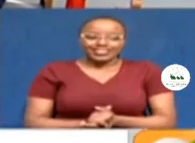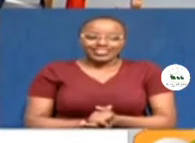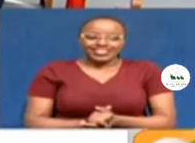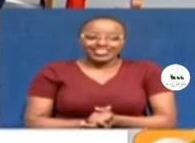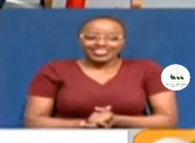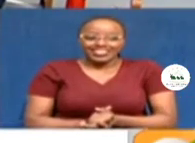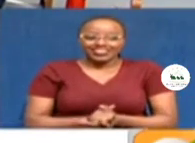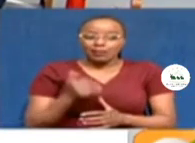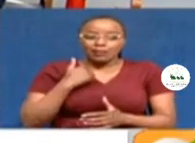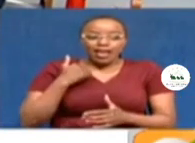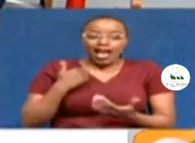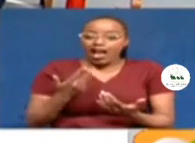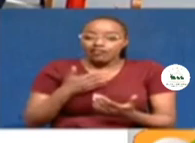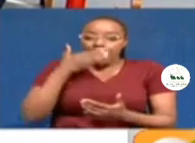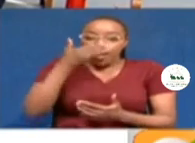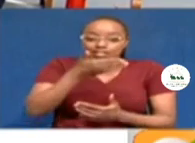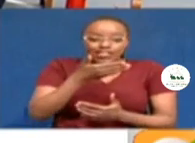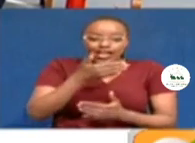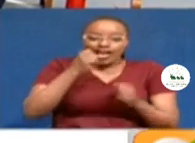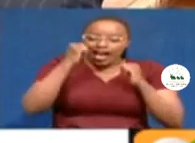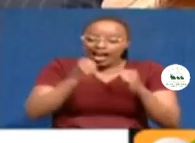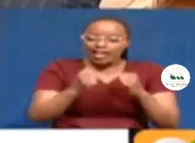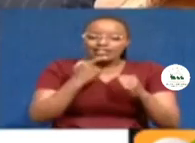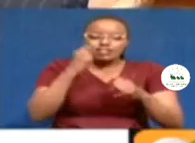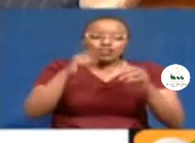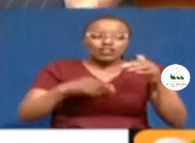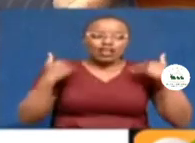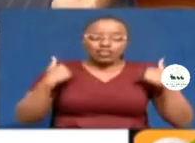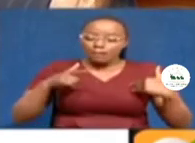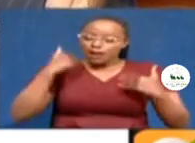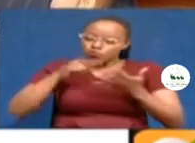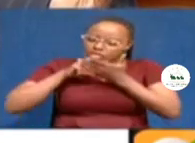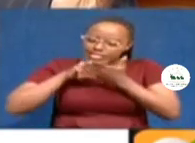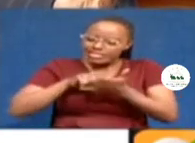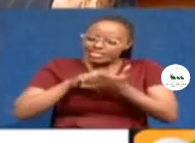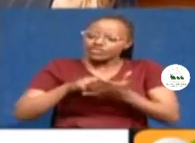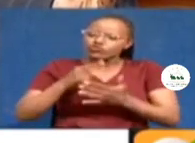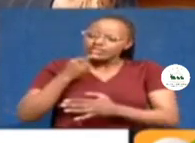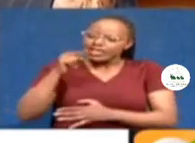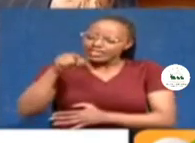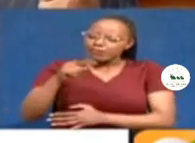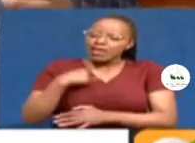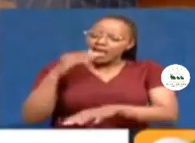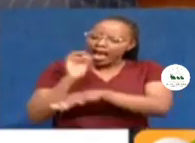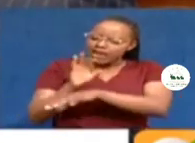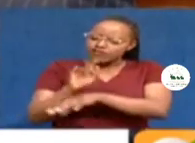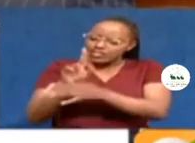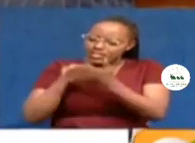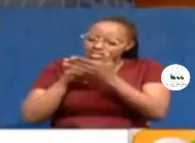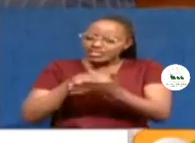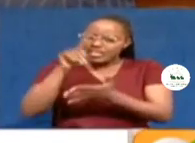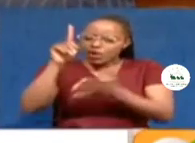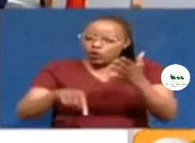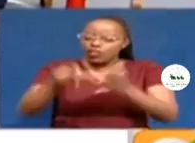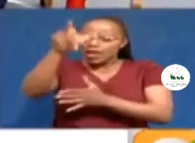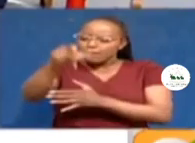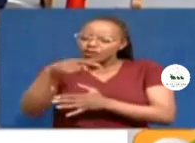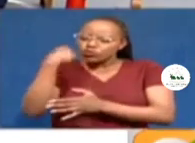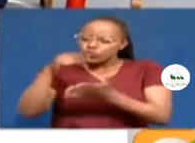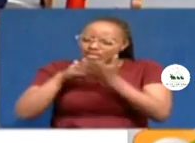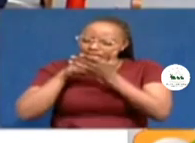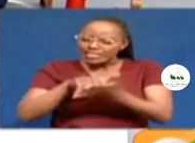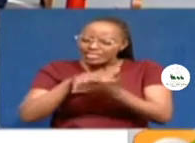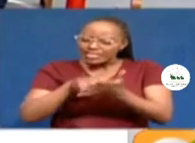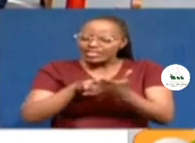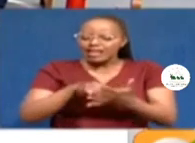else. Doctor, I have no comeback. But he should tell you that I'm the one who insisted. Oh. Absolutely. He's the one who insisted